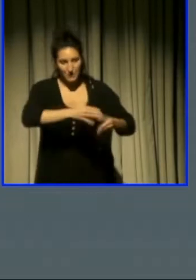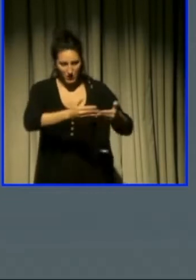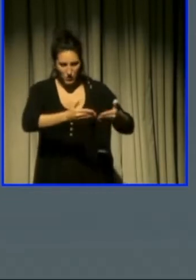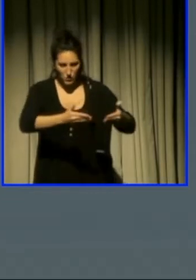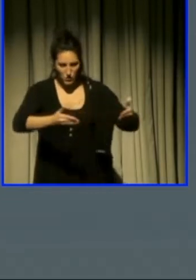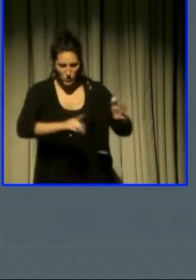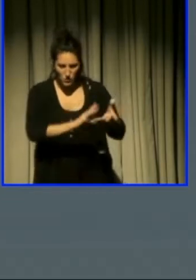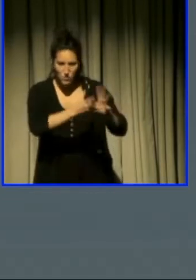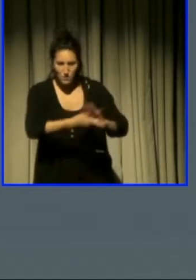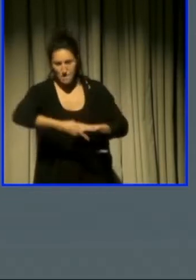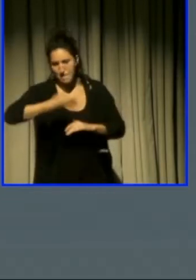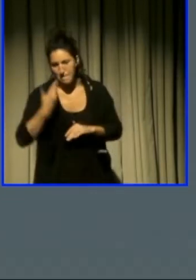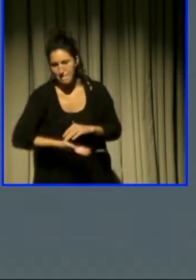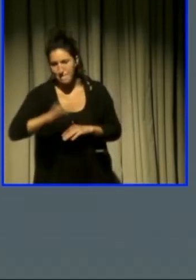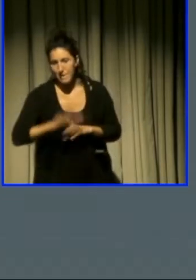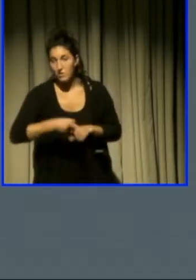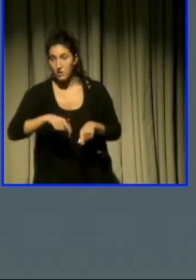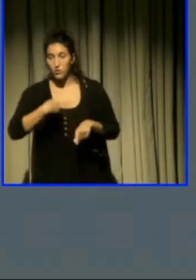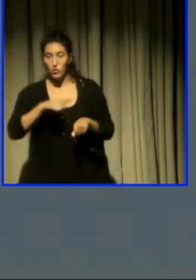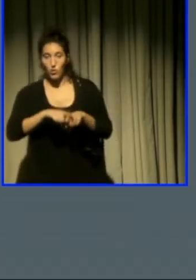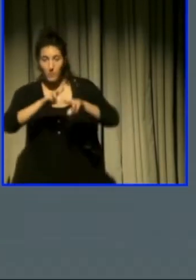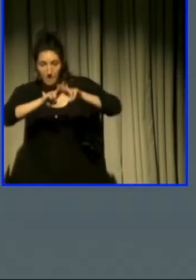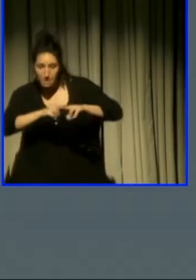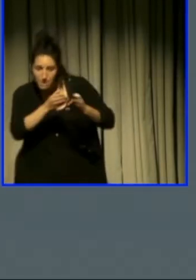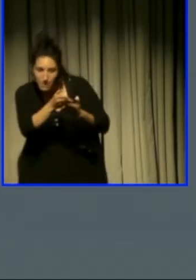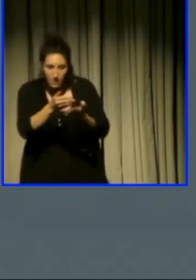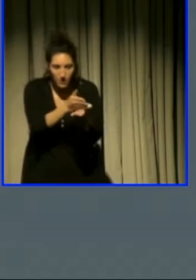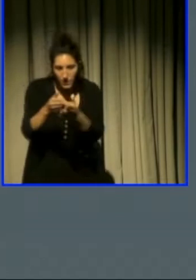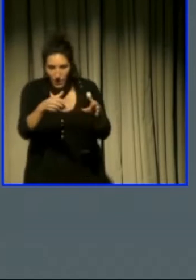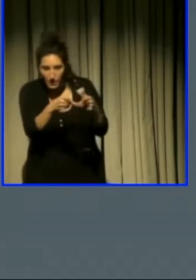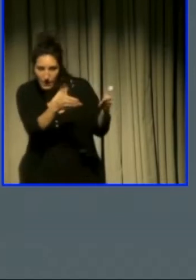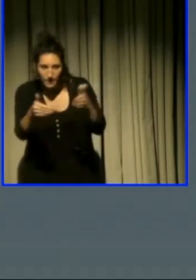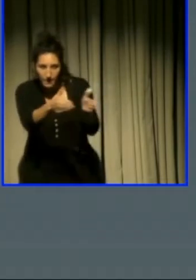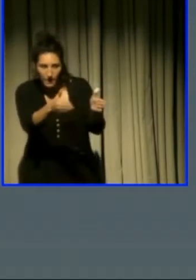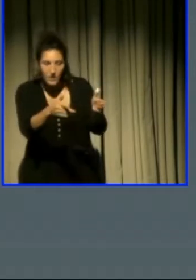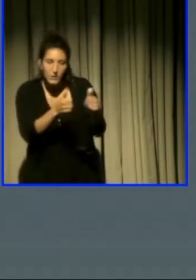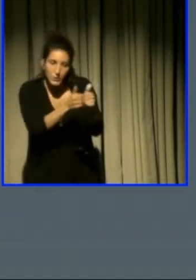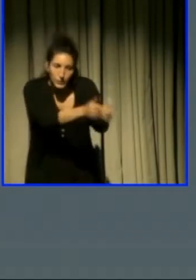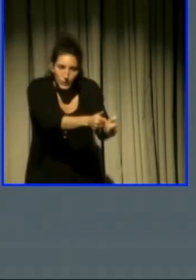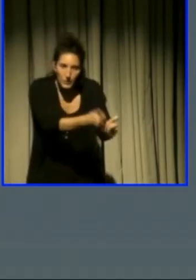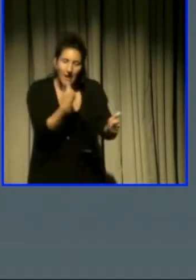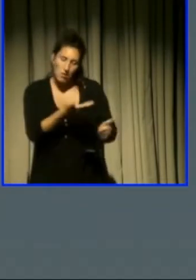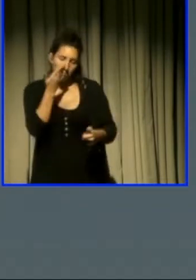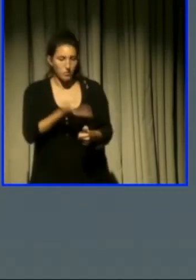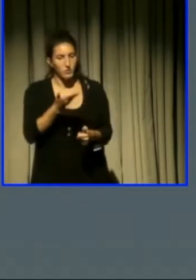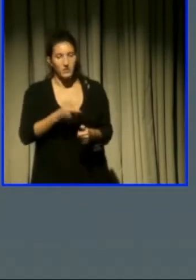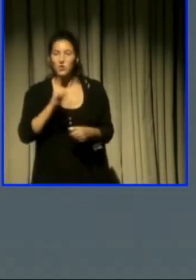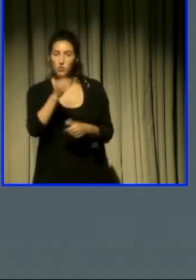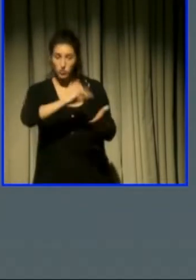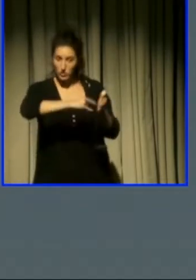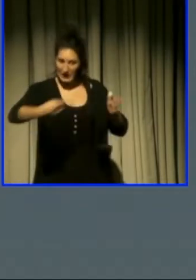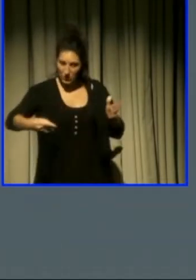tracking this has been something very pivotal. And especially not just looking at technology and the digital space, but